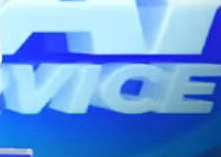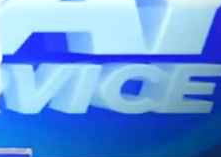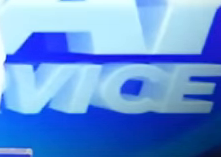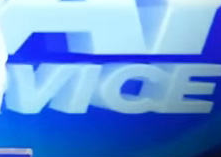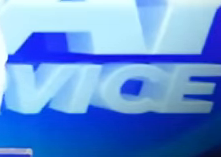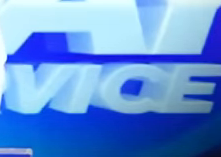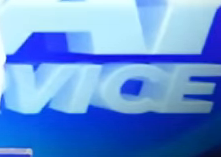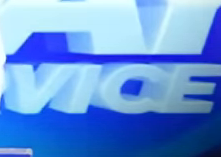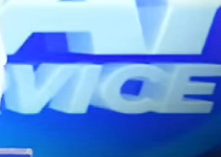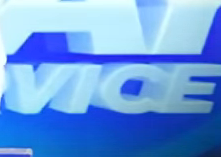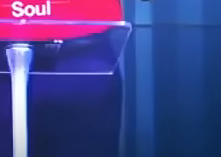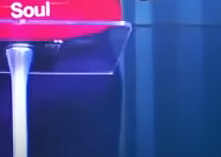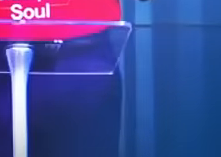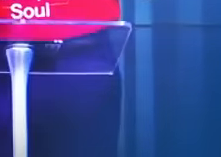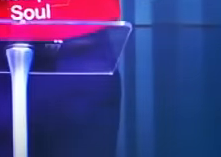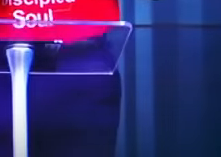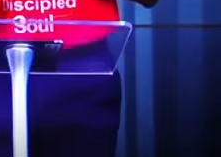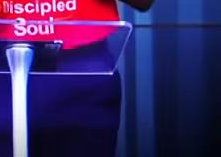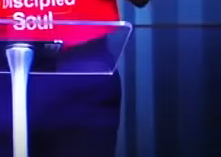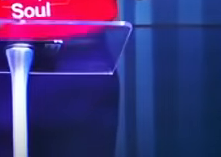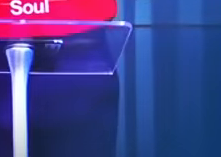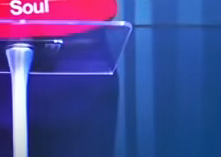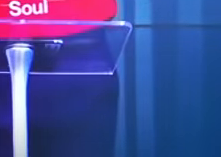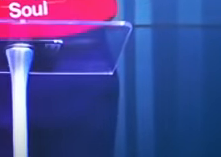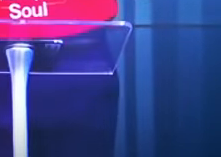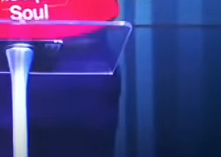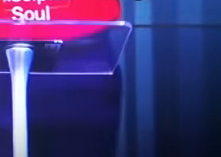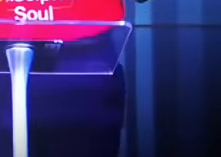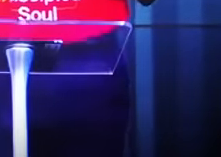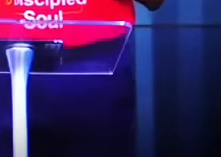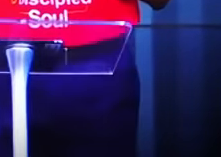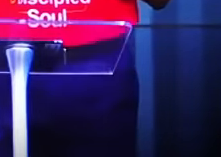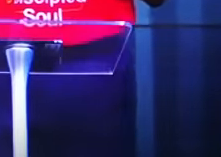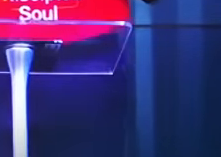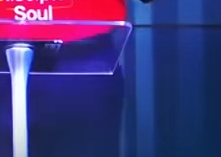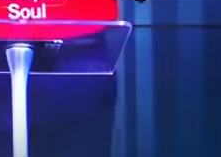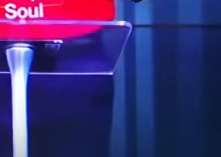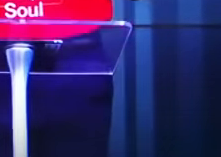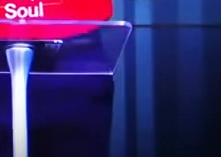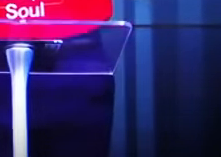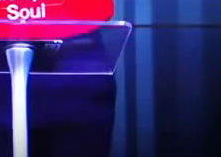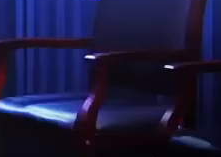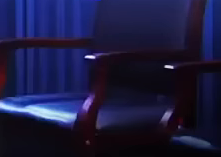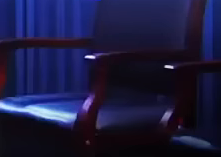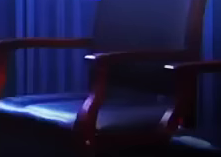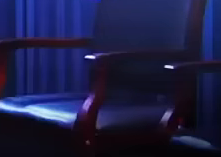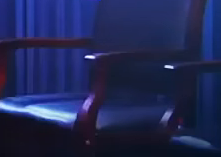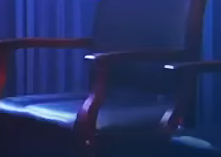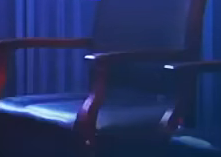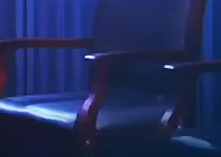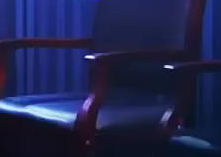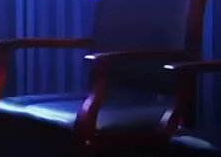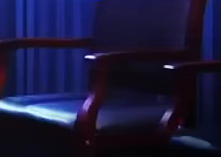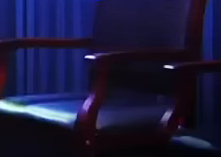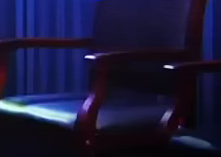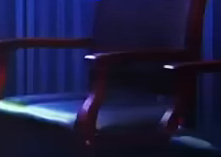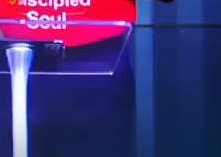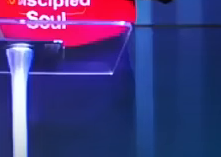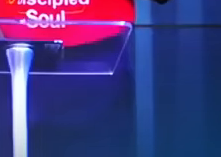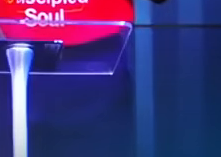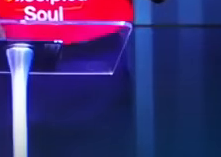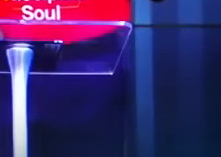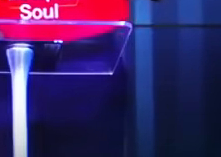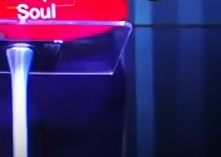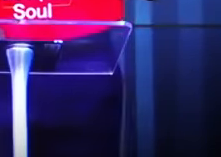so watamfu mu se odosawo mu a manekwan no nyene adwuma. We went somewhere. And then